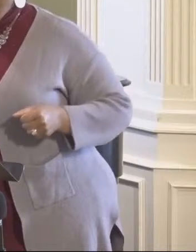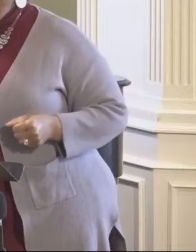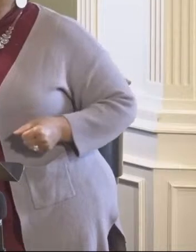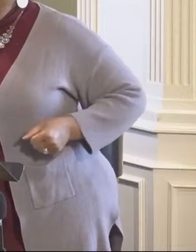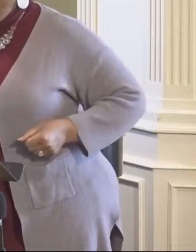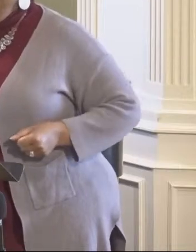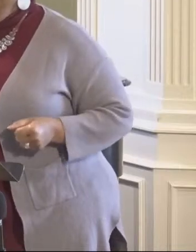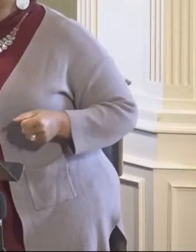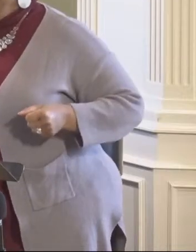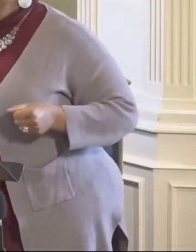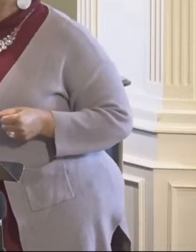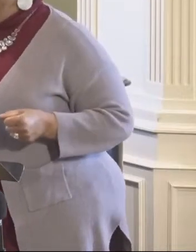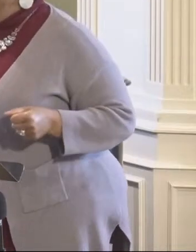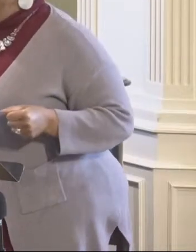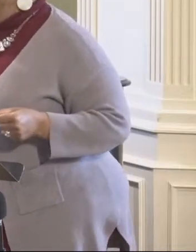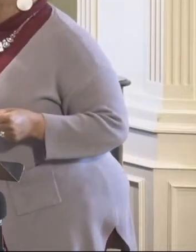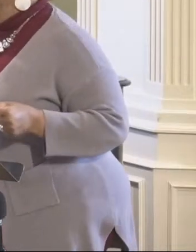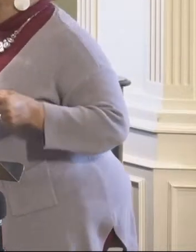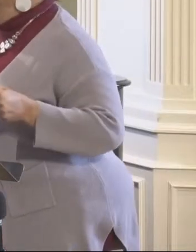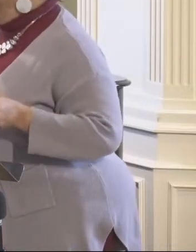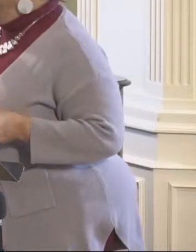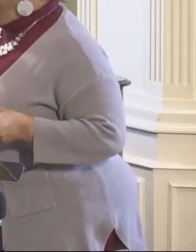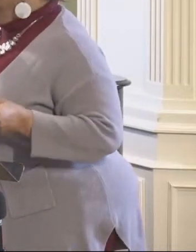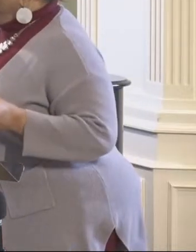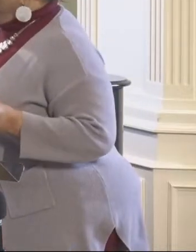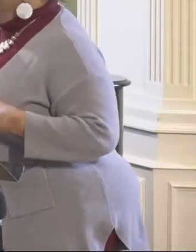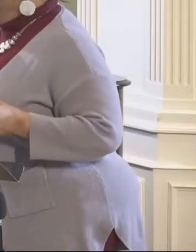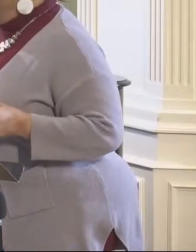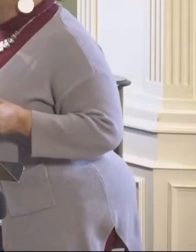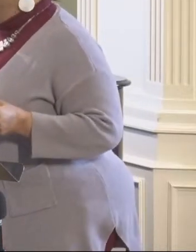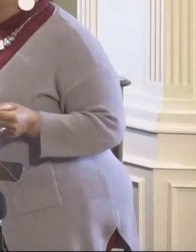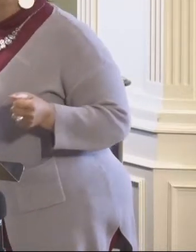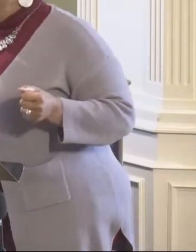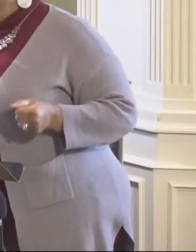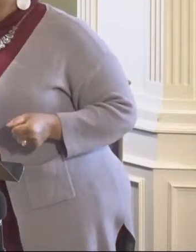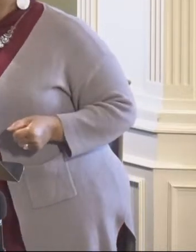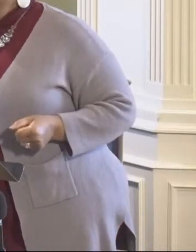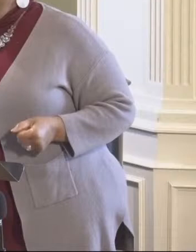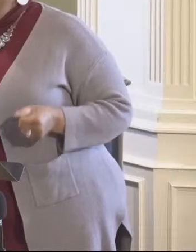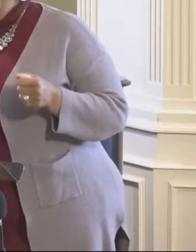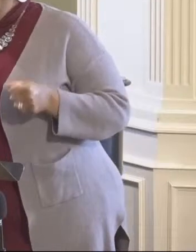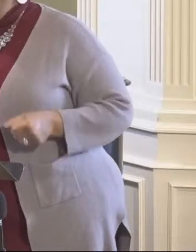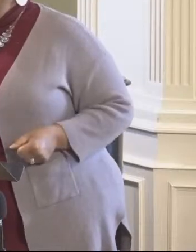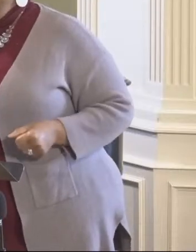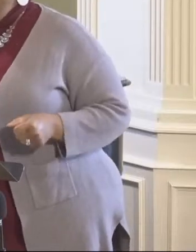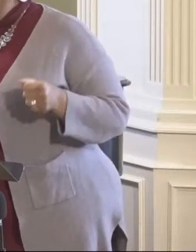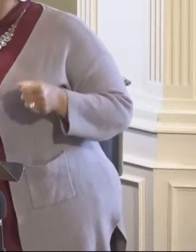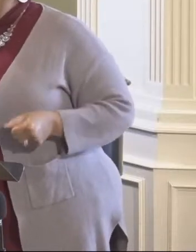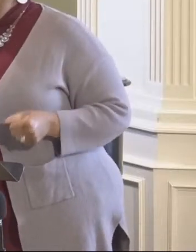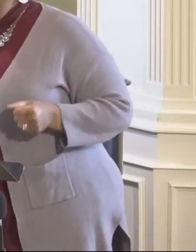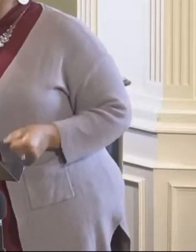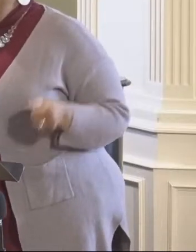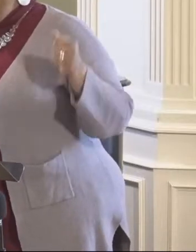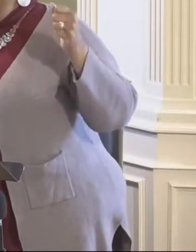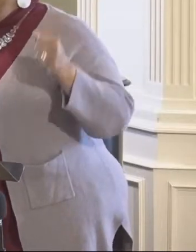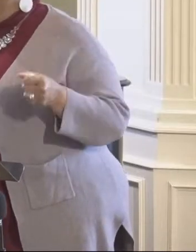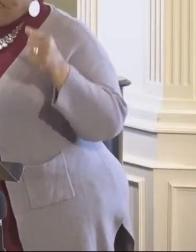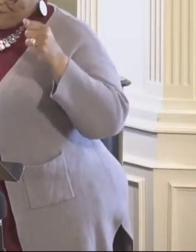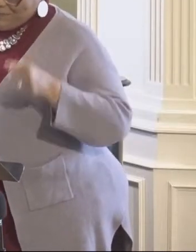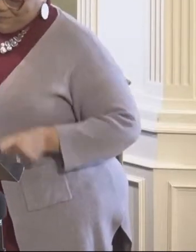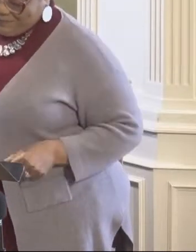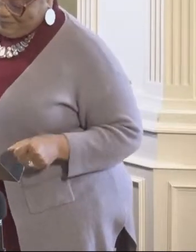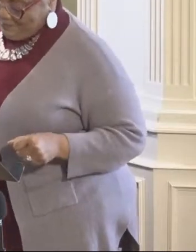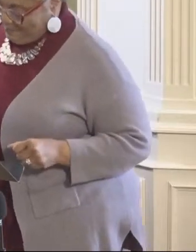do-a, do-a, do-a, do-a, do-a, do-a. Do-a, do-a, do-a, do-a, do-a, do-a, do-a,